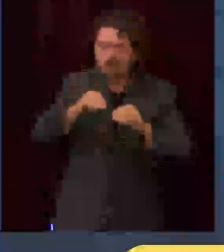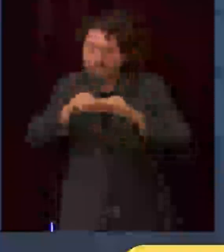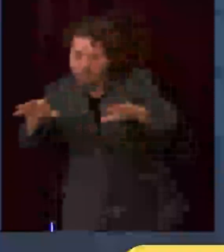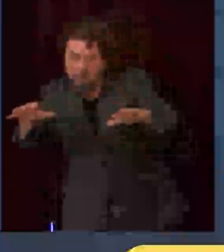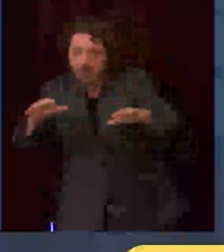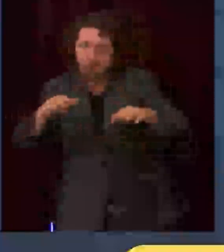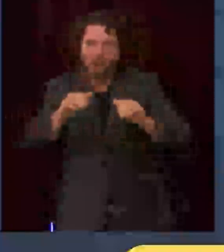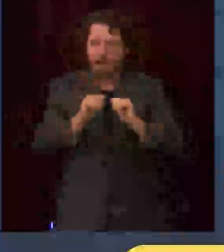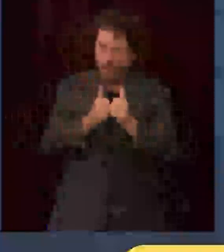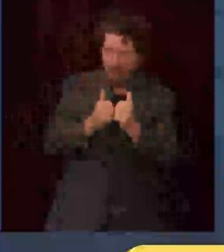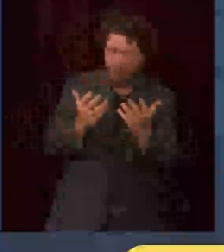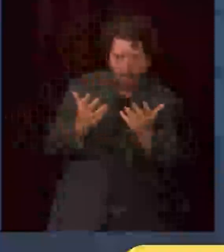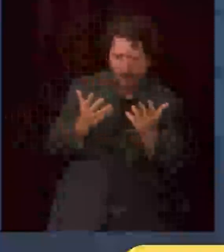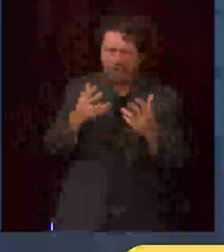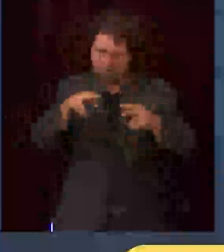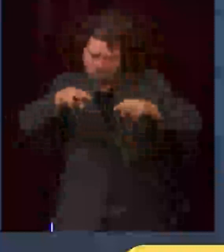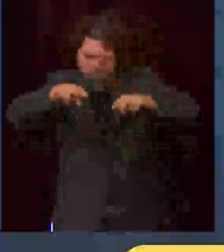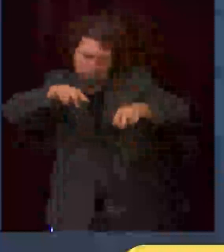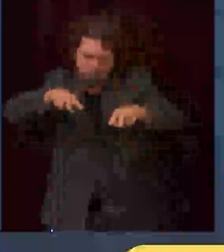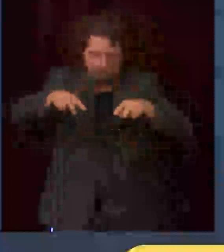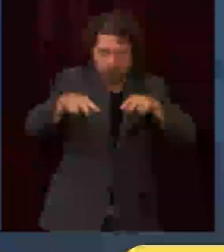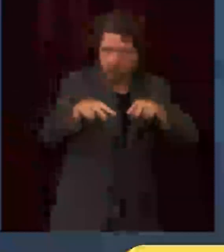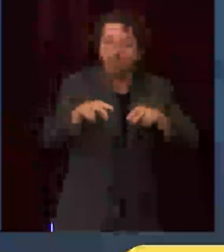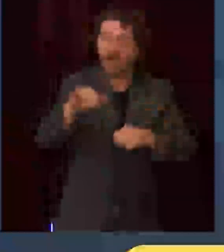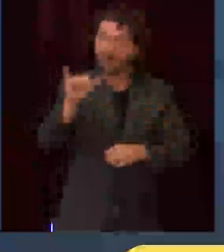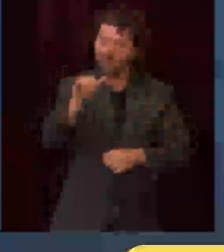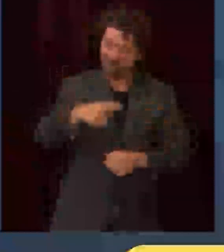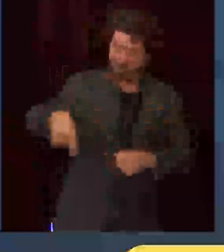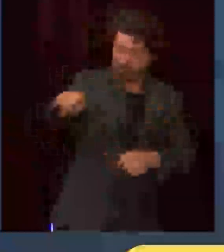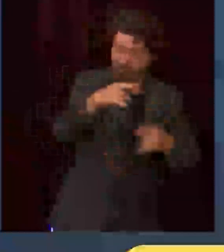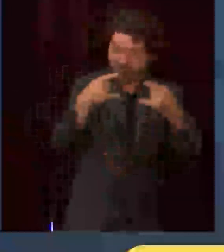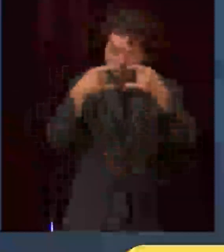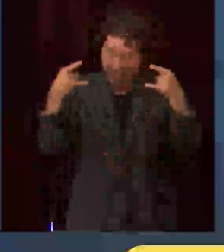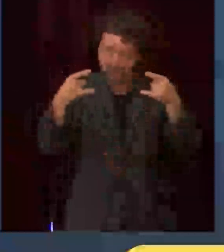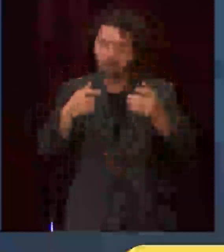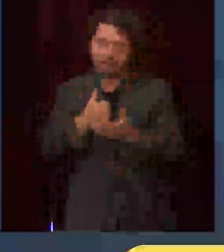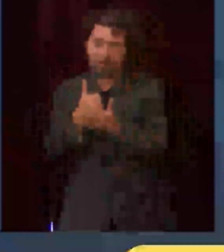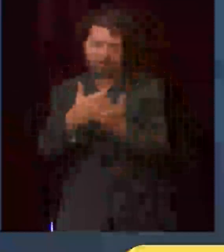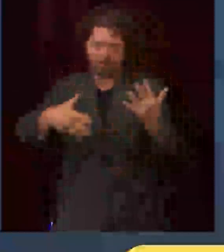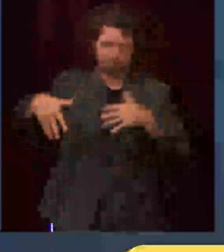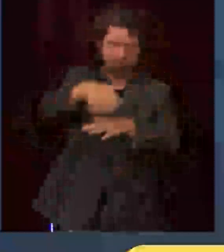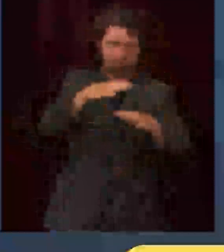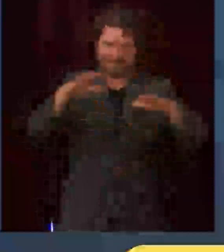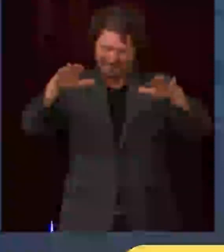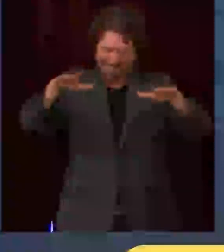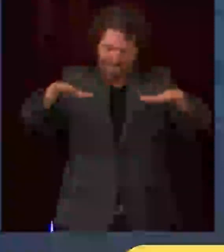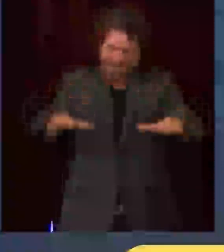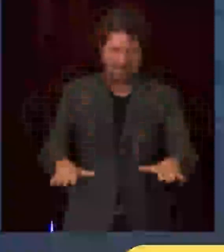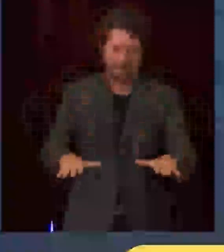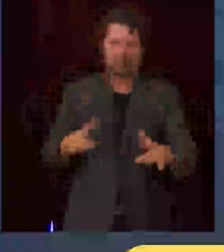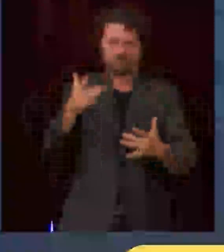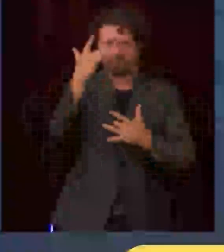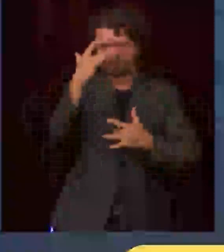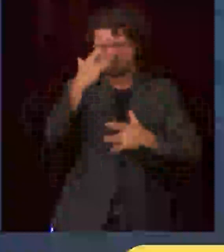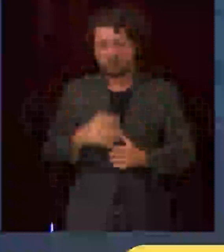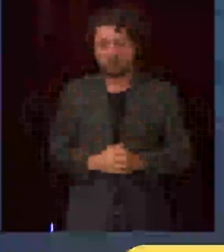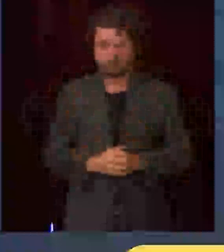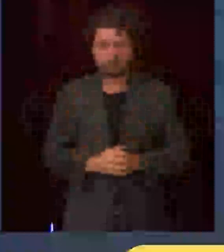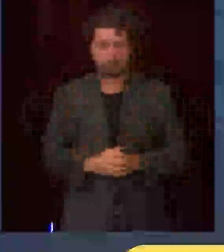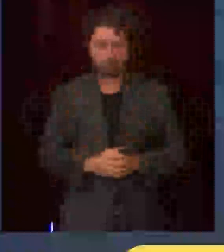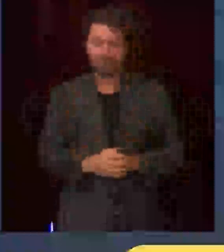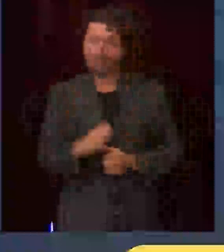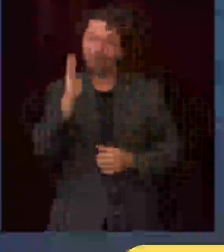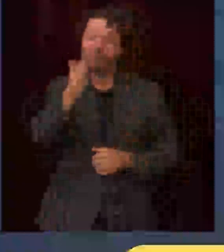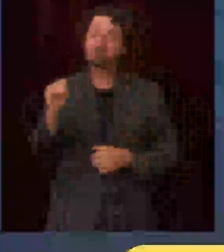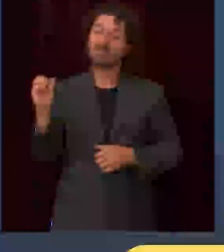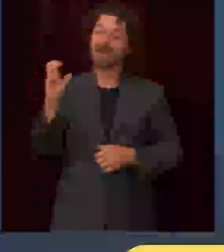Now, this does not mean, obviously, that we're returning to normal. It means that 3 months to the day after we've declared a